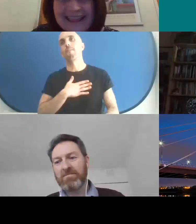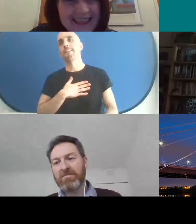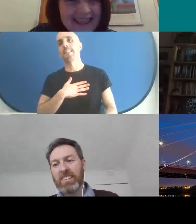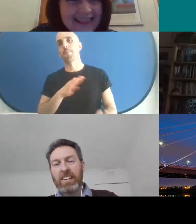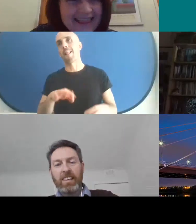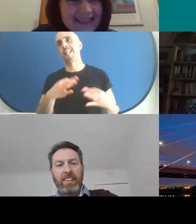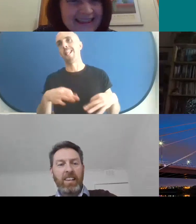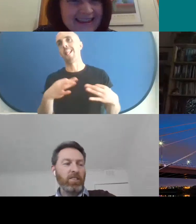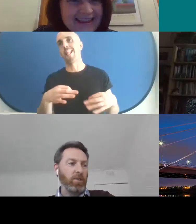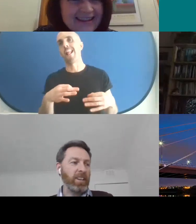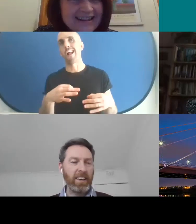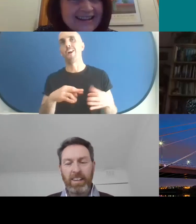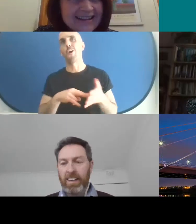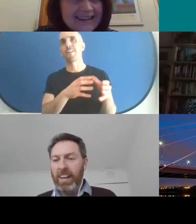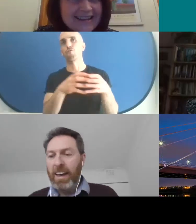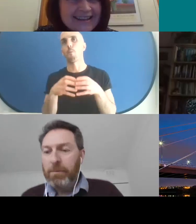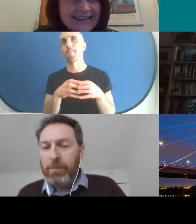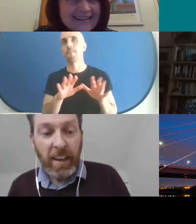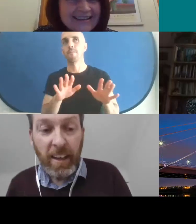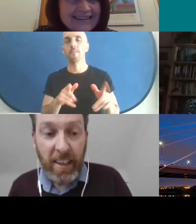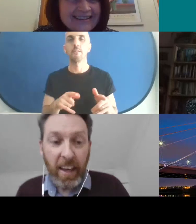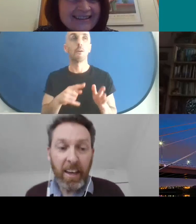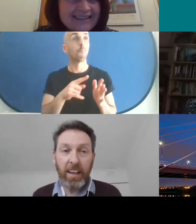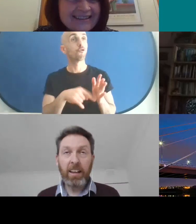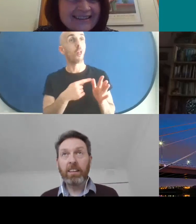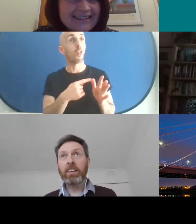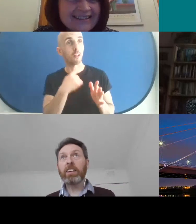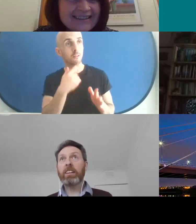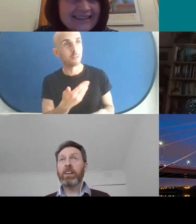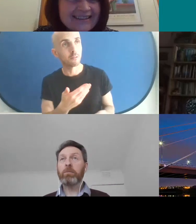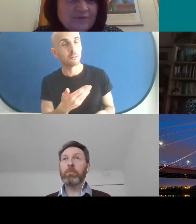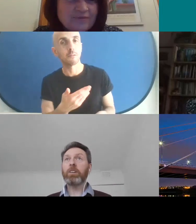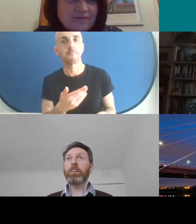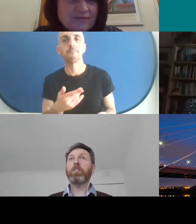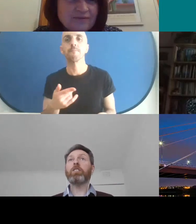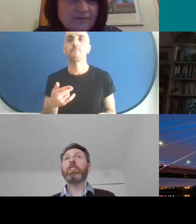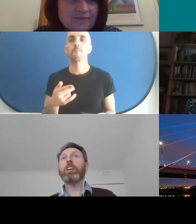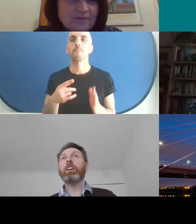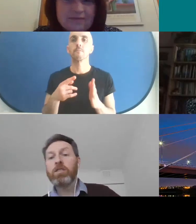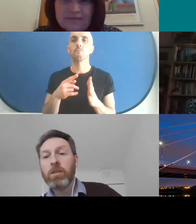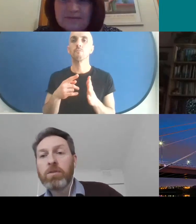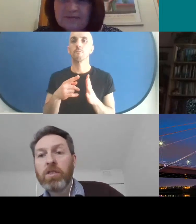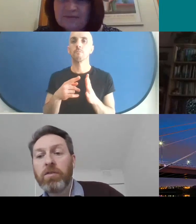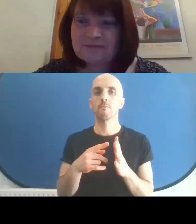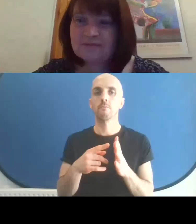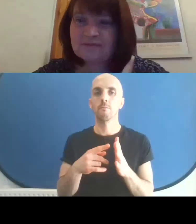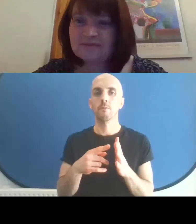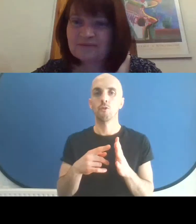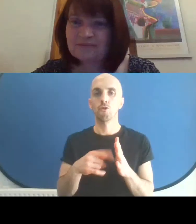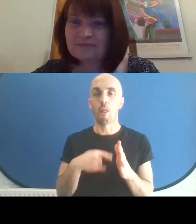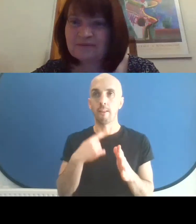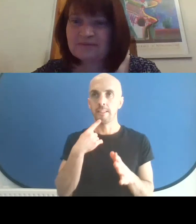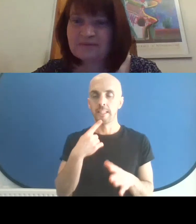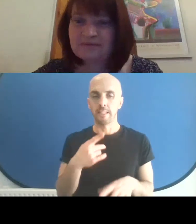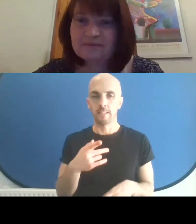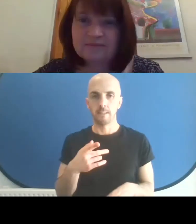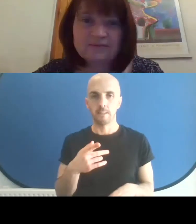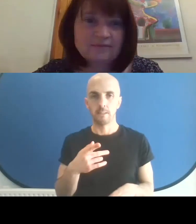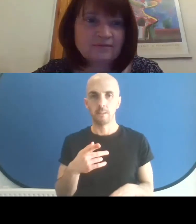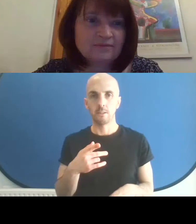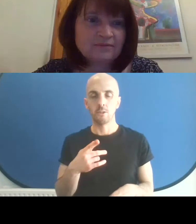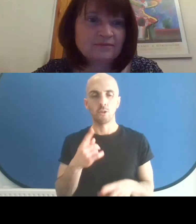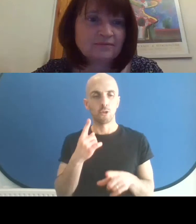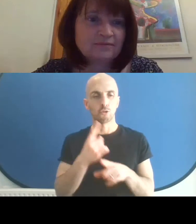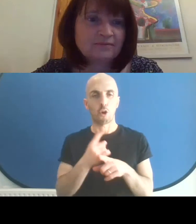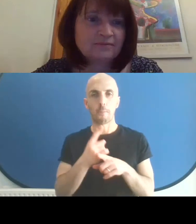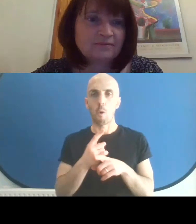little while. That's okay. Yeah, I think in terms of the regional work, which I